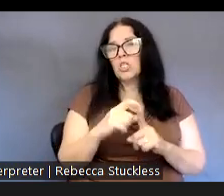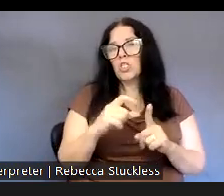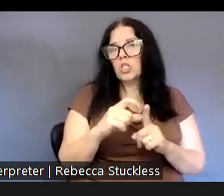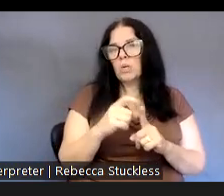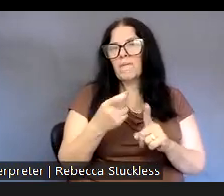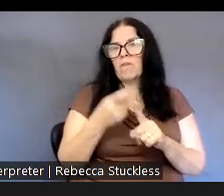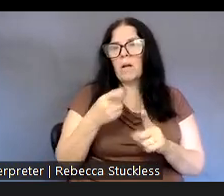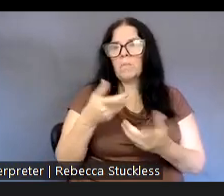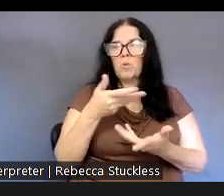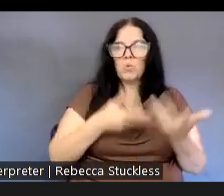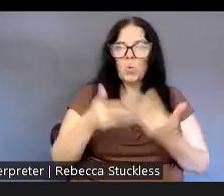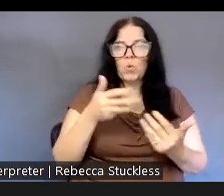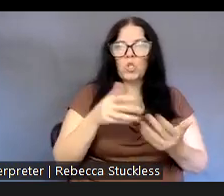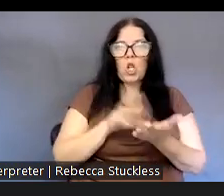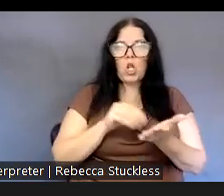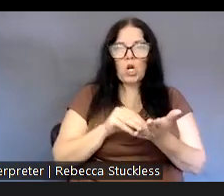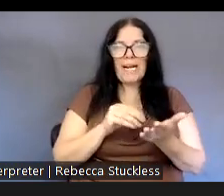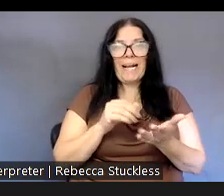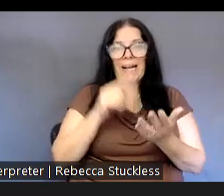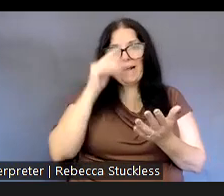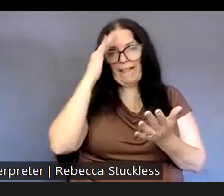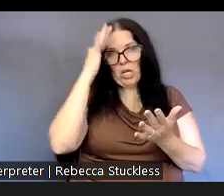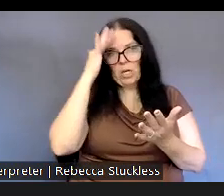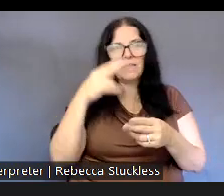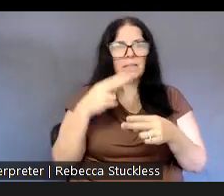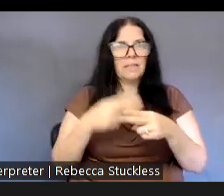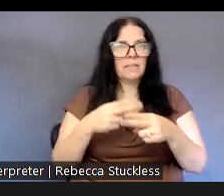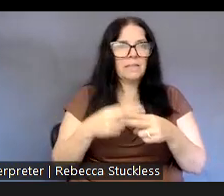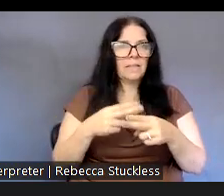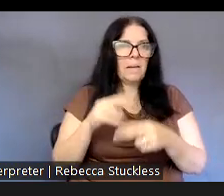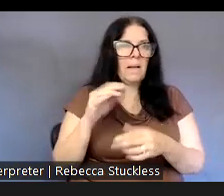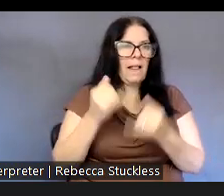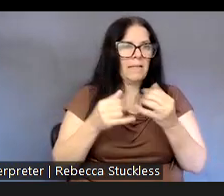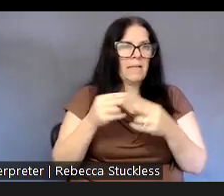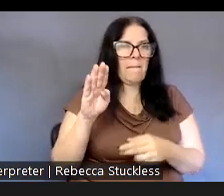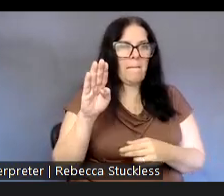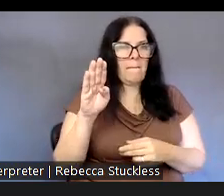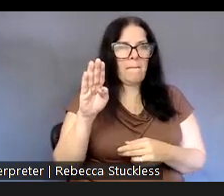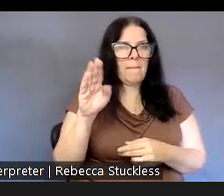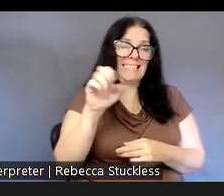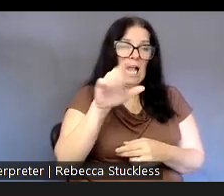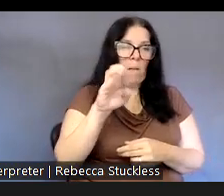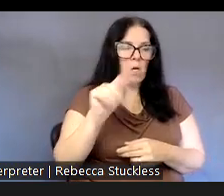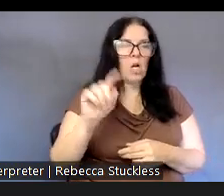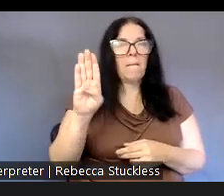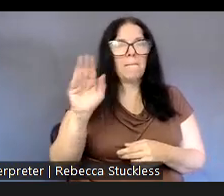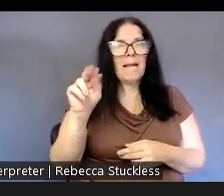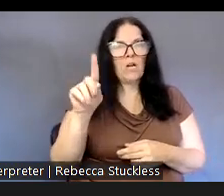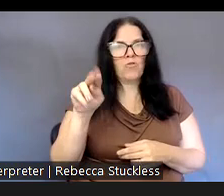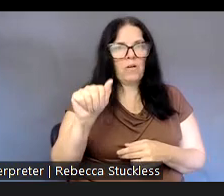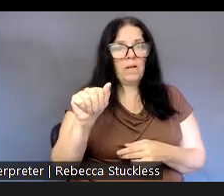learning theorist Albert Bandura. And it refers to the belief